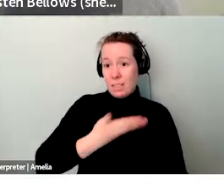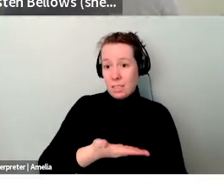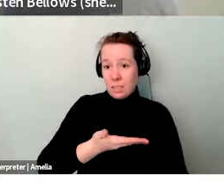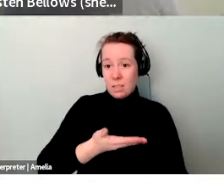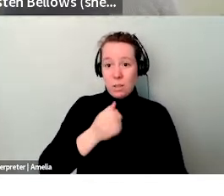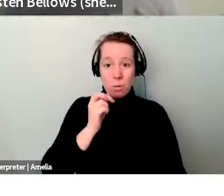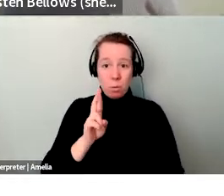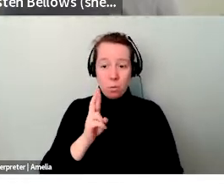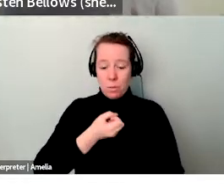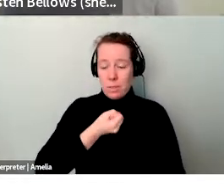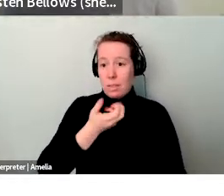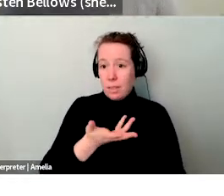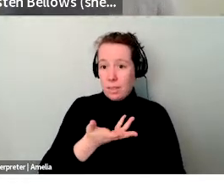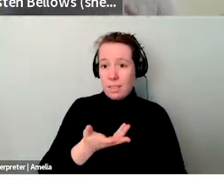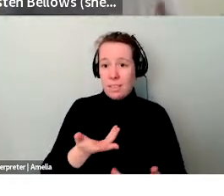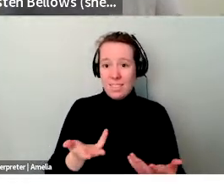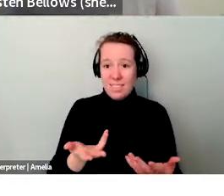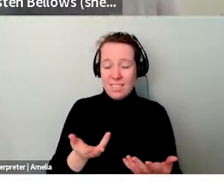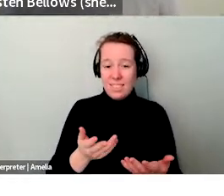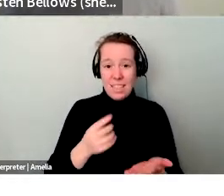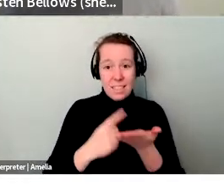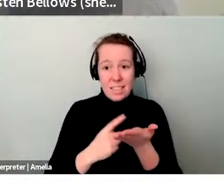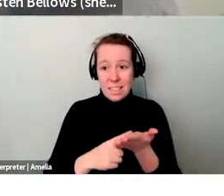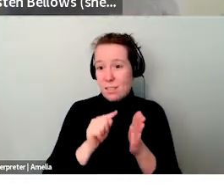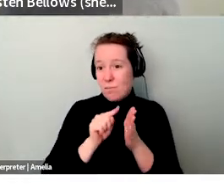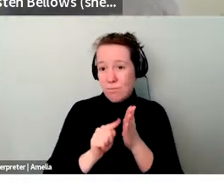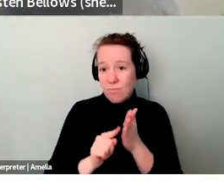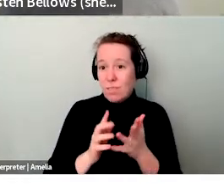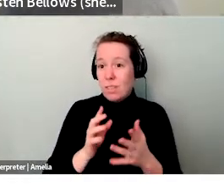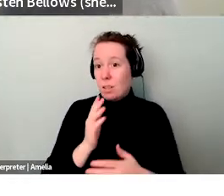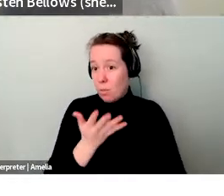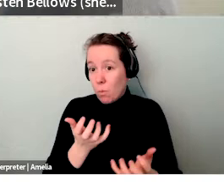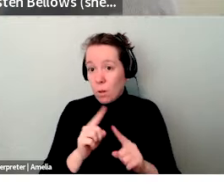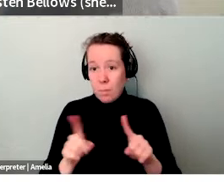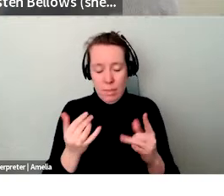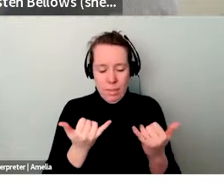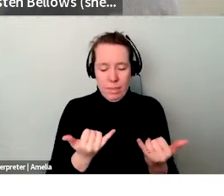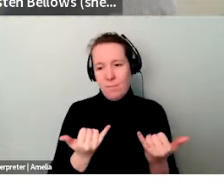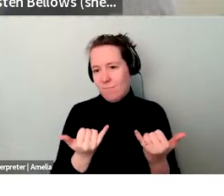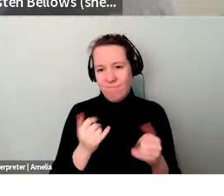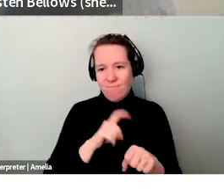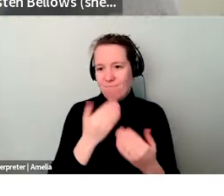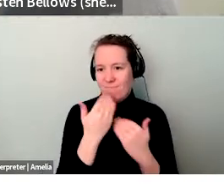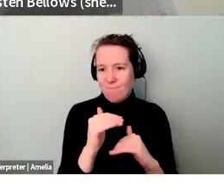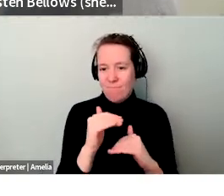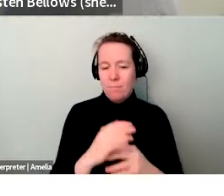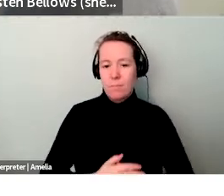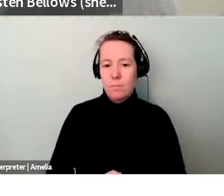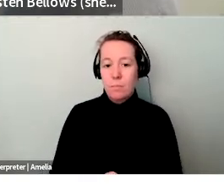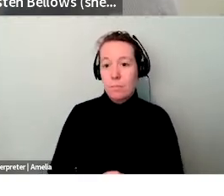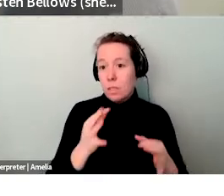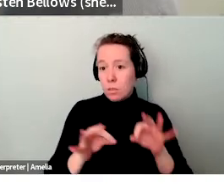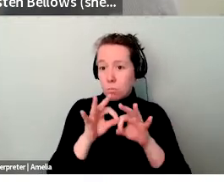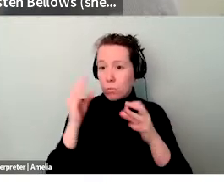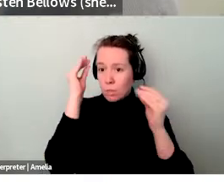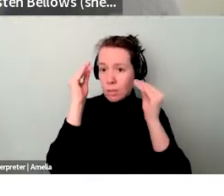that, but it definitely, like when you ask for things, is definitely something that you need to consider.